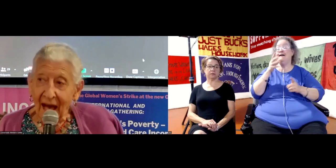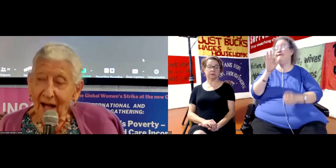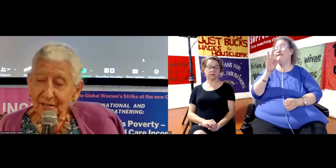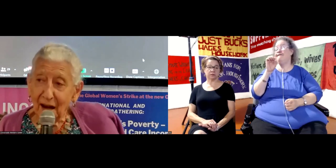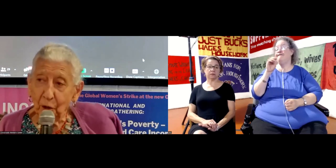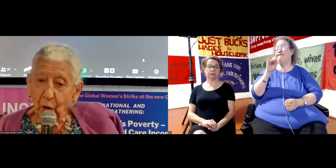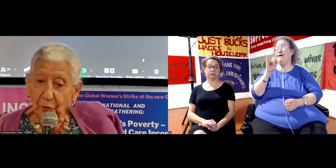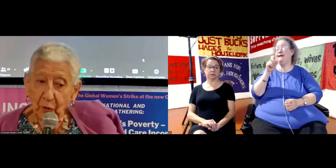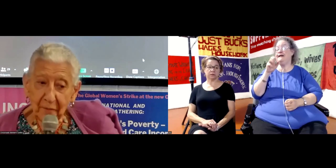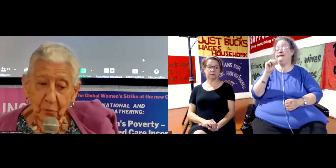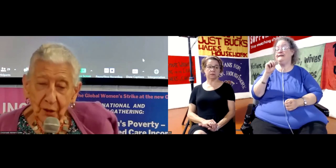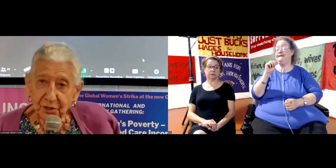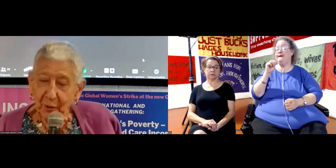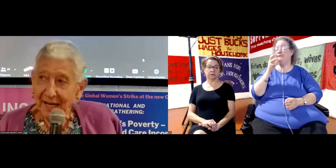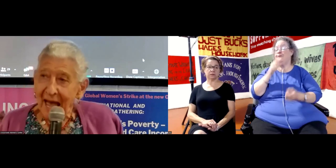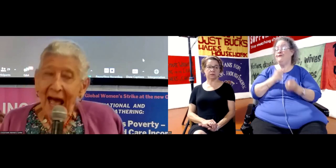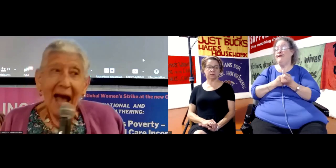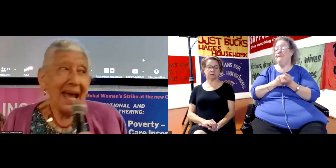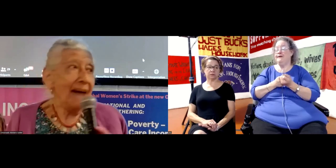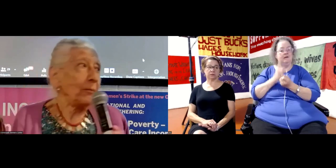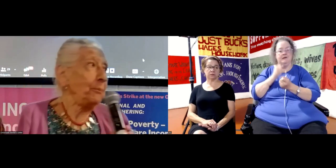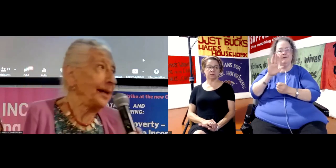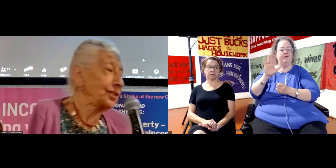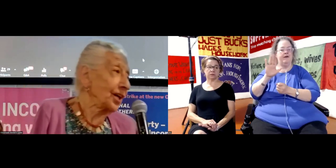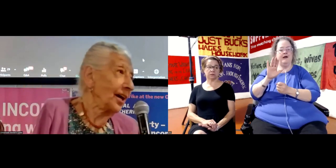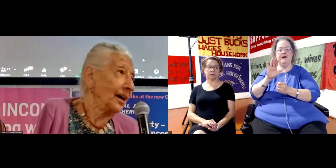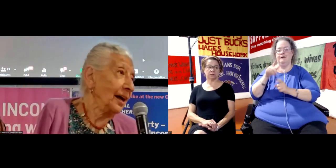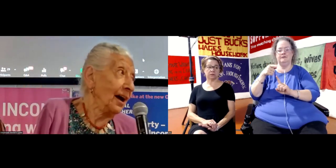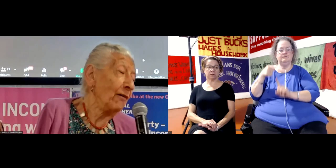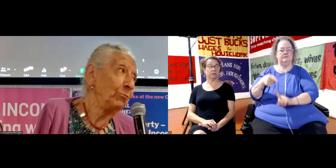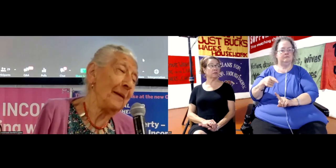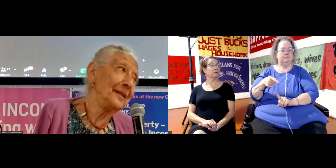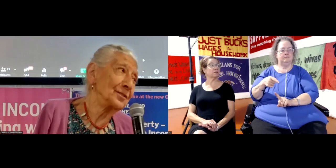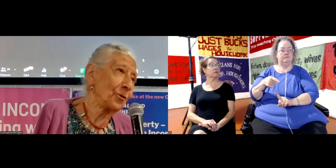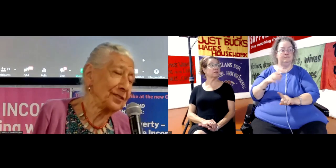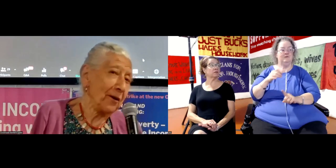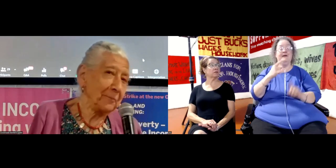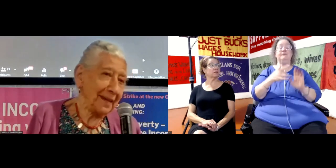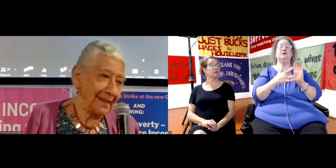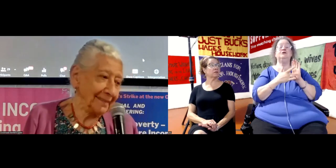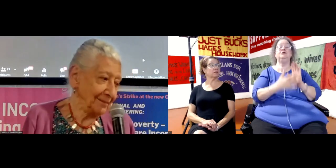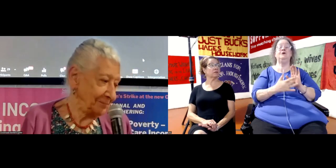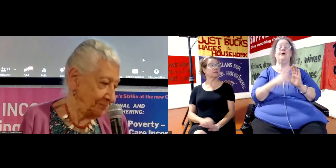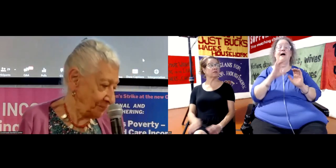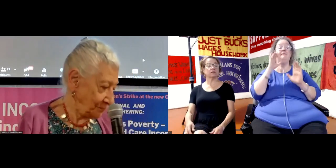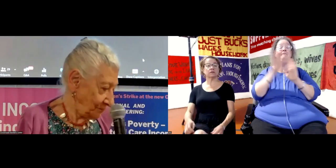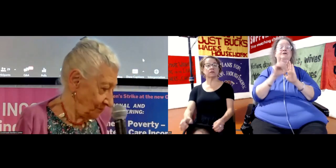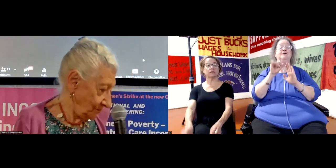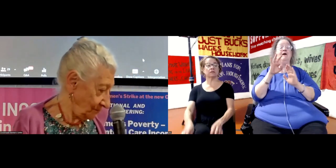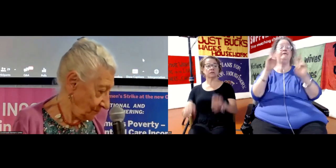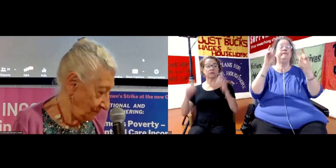I'll tell you what women were doing. I have a picture of women's autonomy.